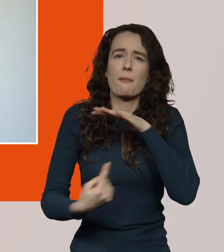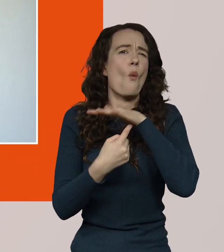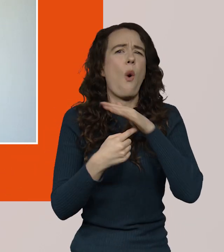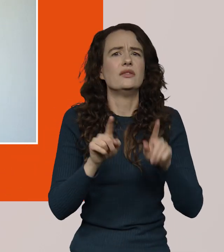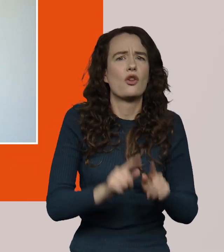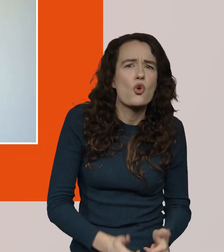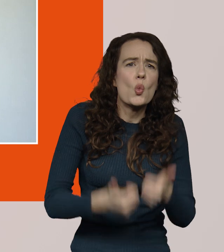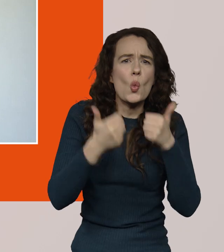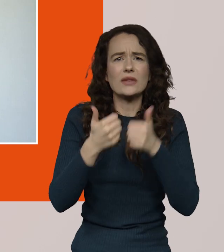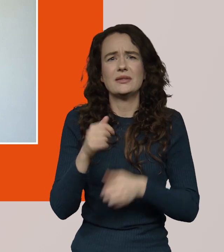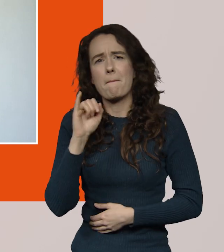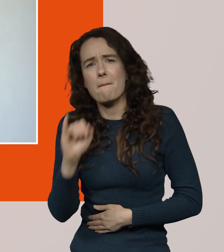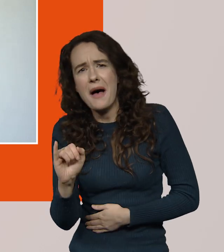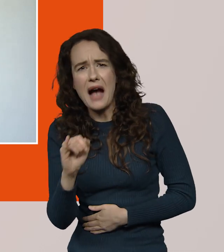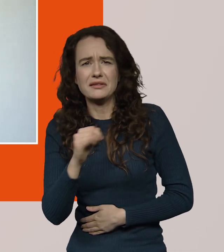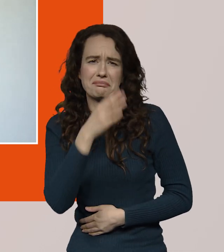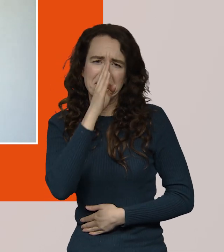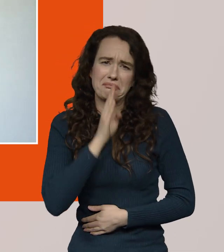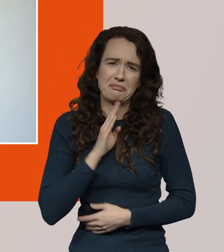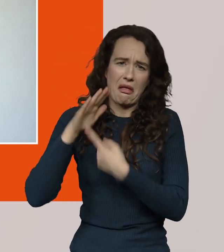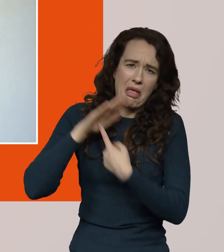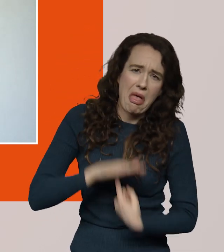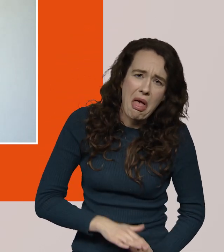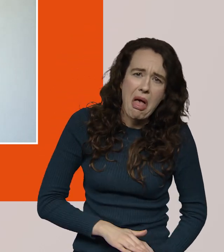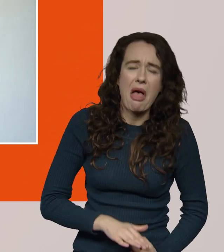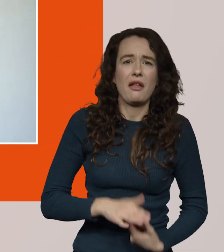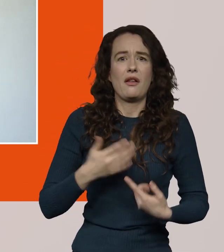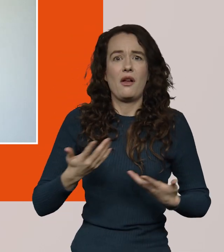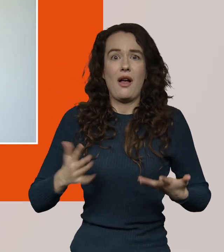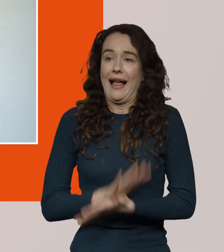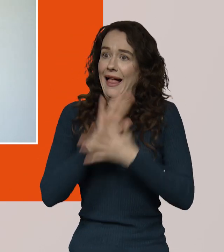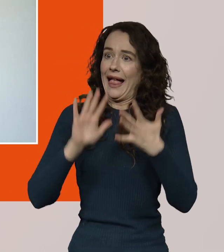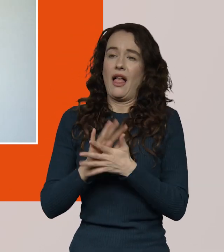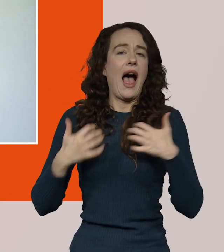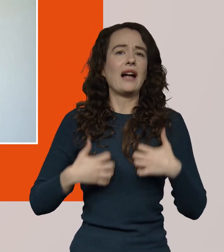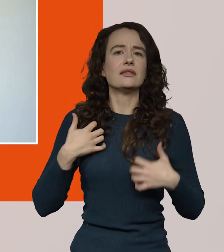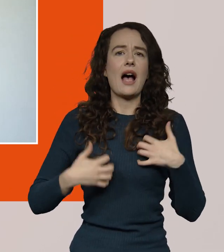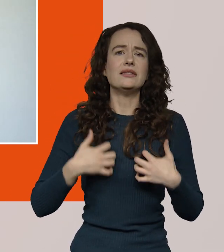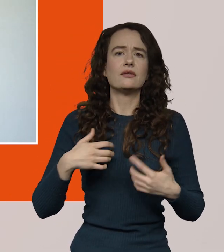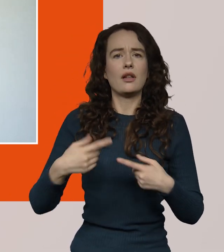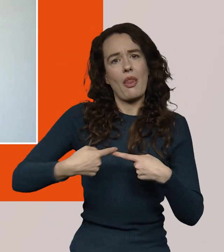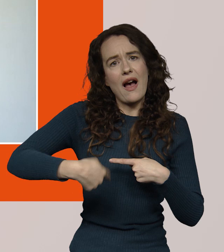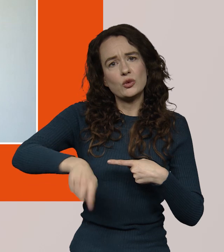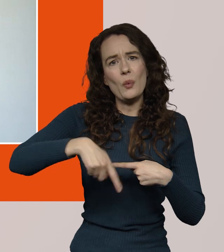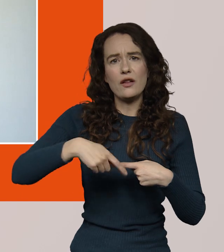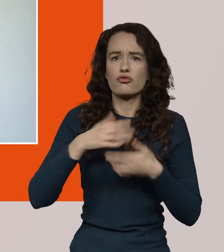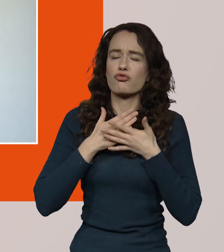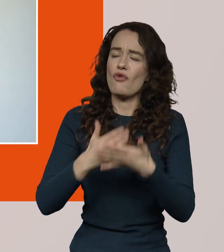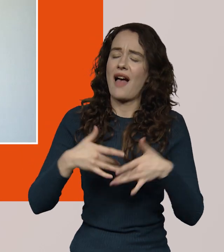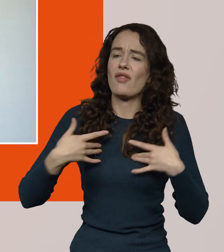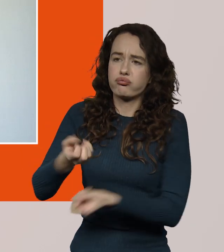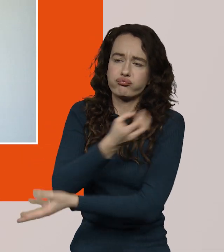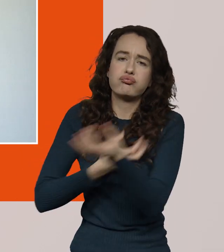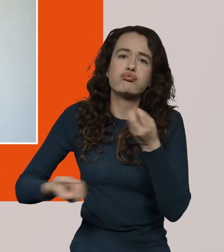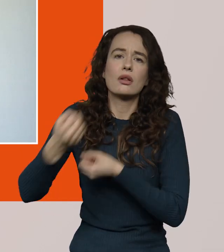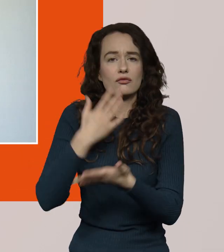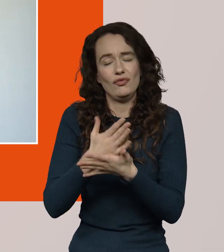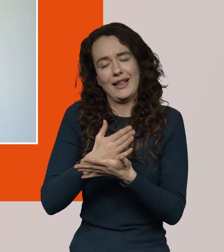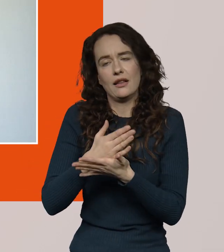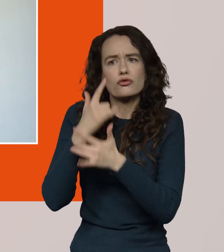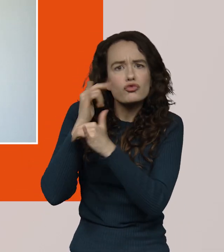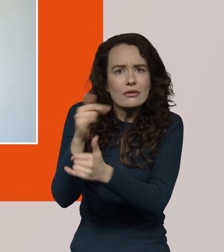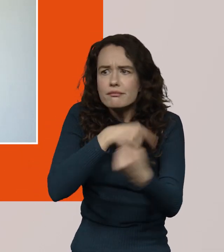It's so worth doing, and it's my favorite thing that we do at BAFTA Kids every year. So make sure you go and check it out. So we're going to finish today